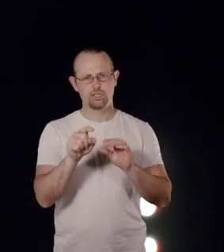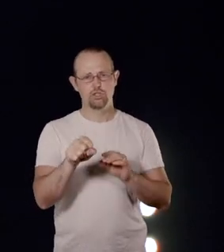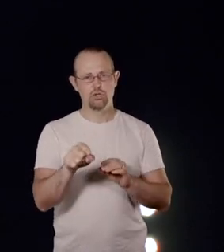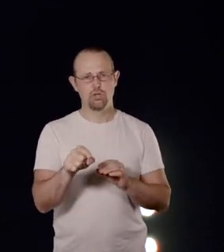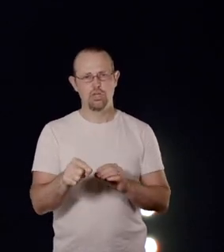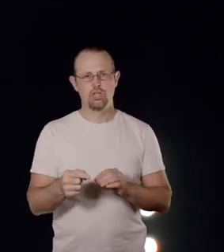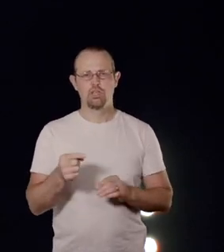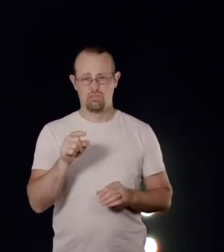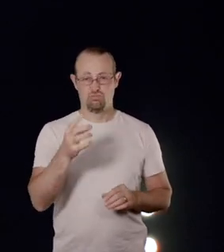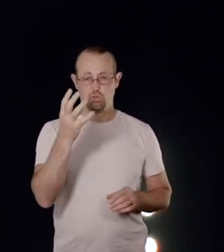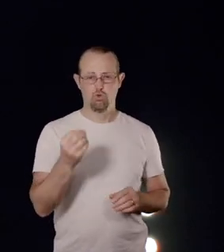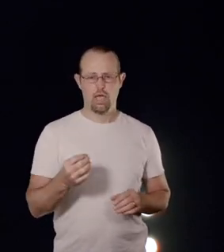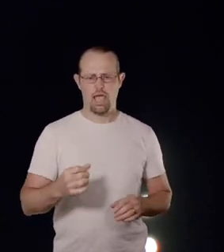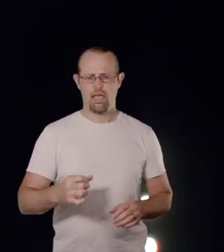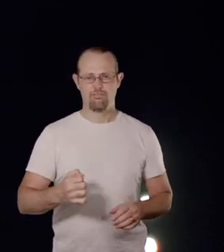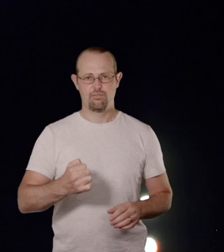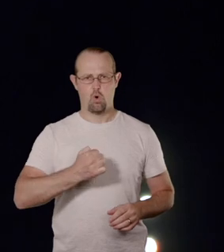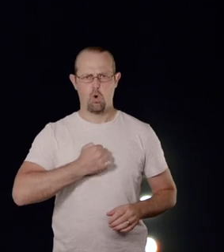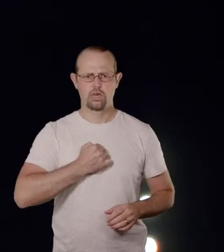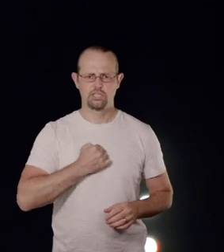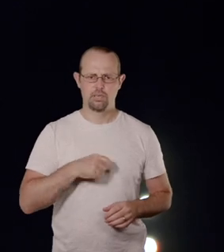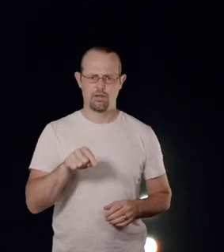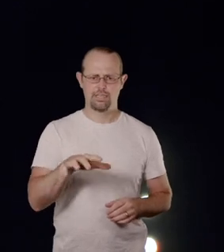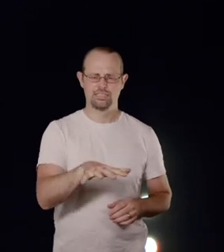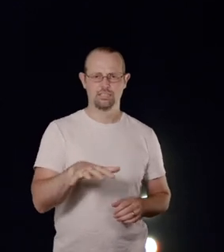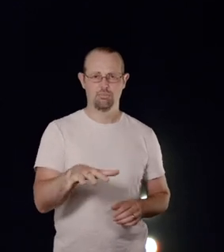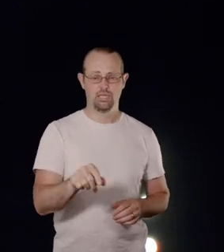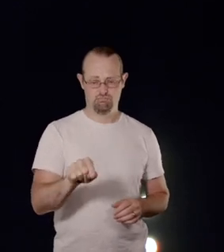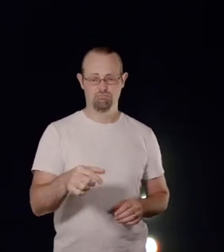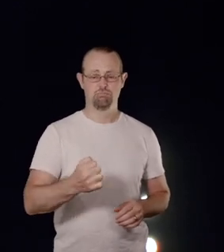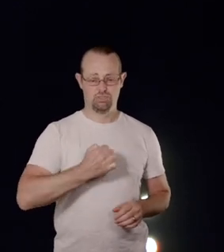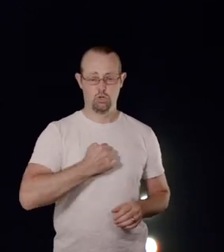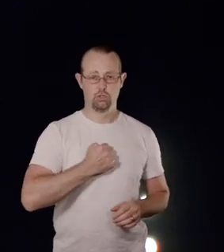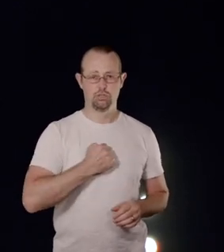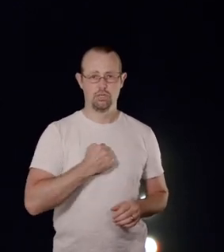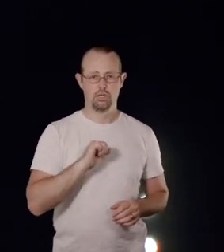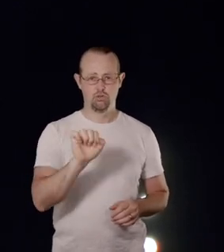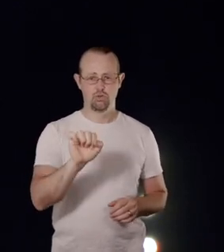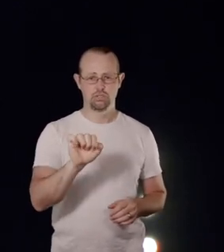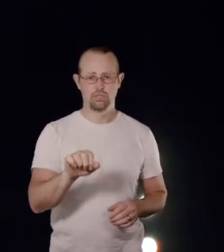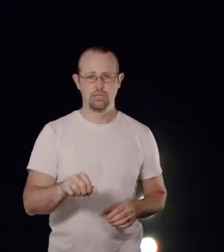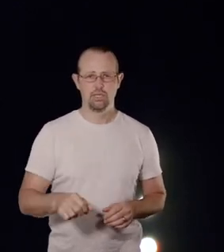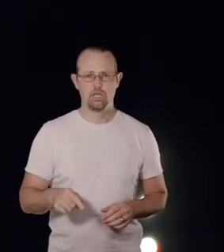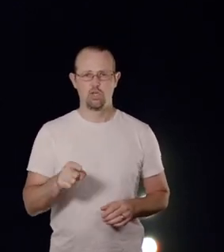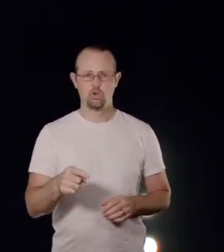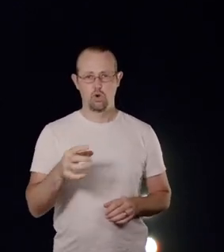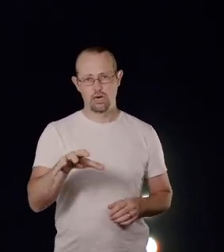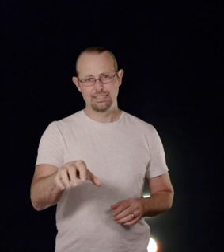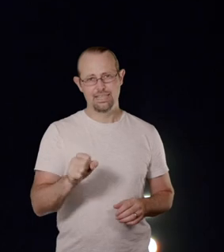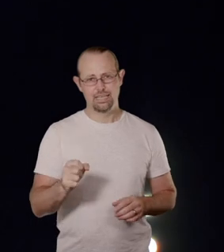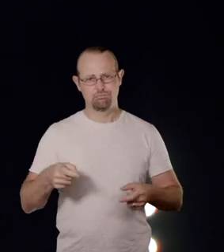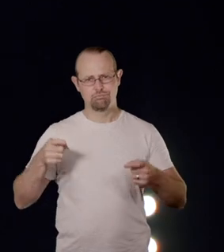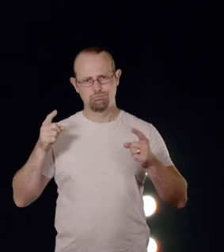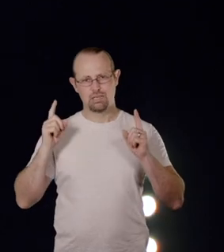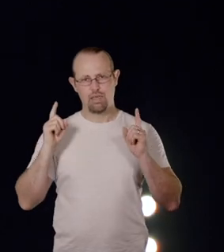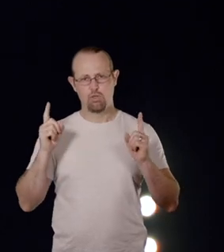that you've taken ownership of. When you break bread, realize that you're actually putting your shoes on. You're taking authority in your situation and you